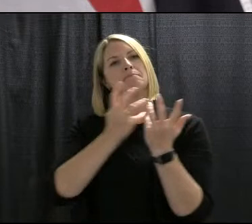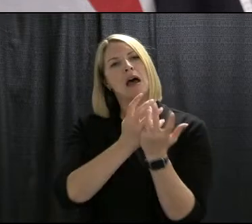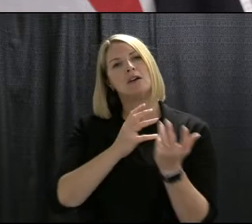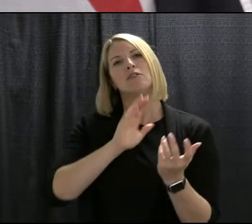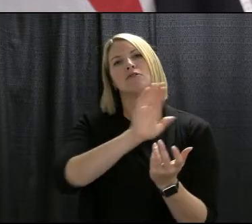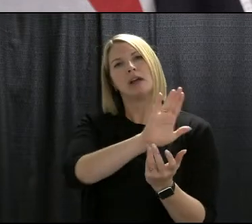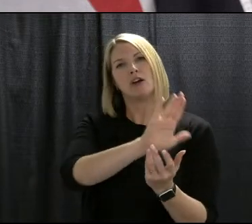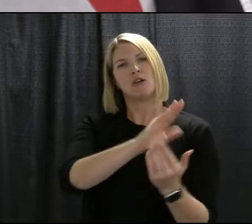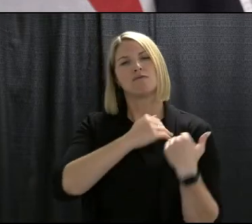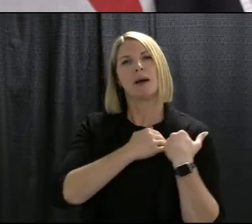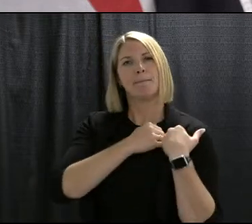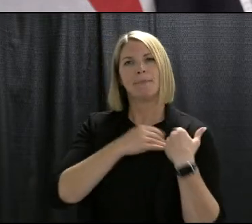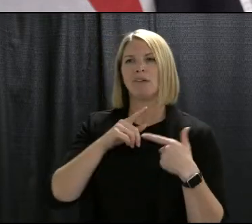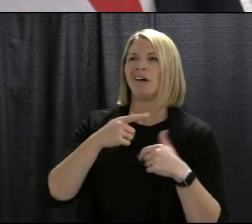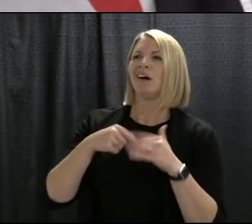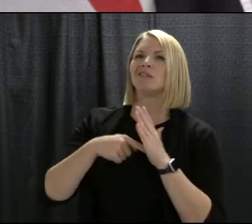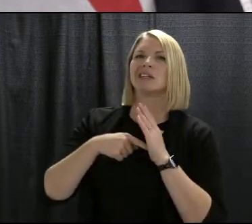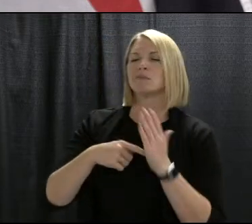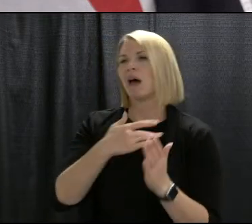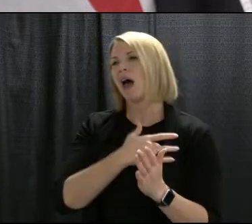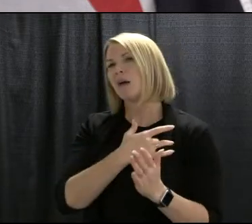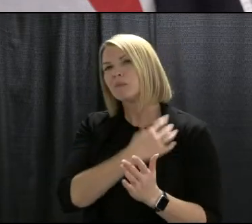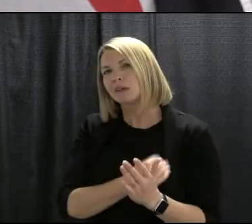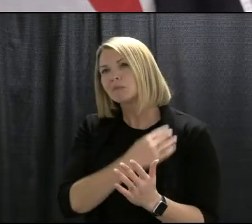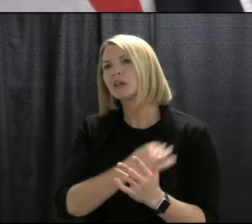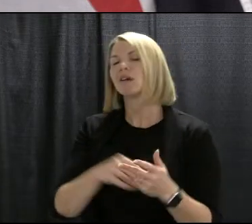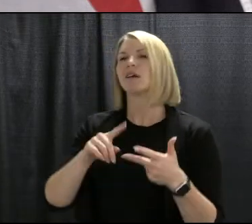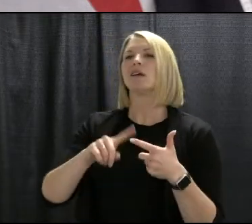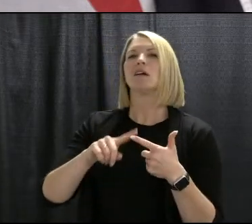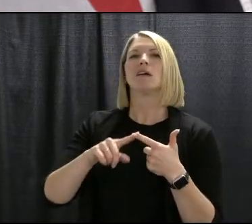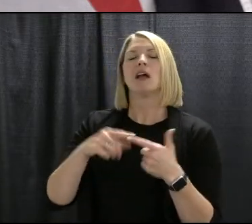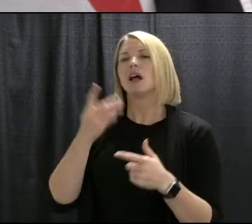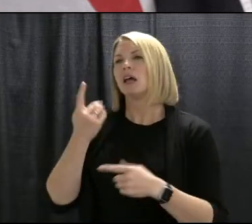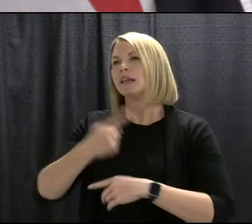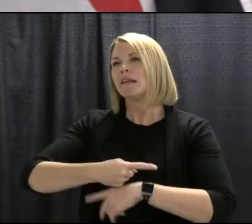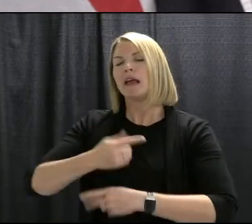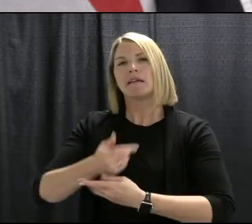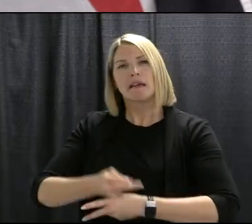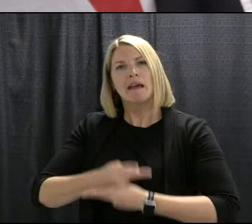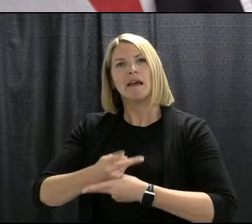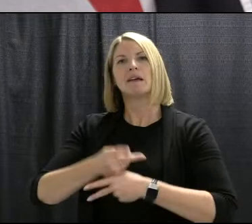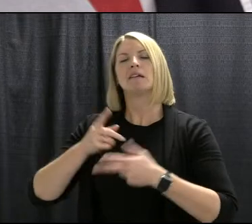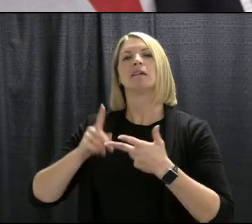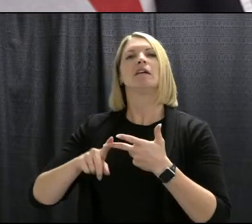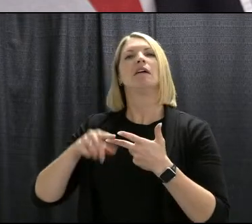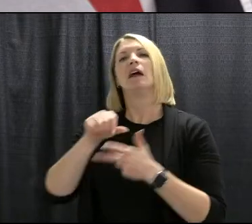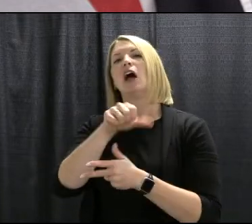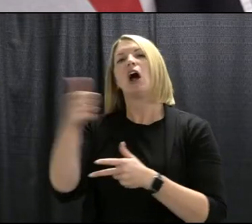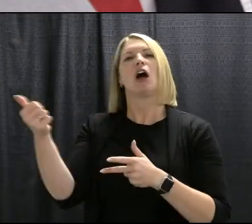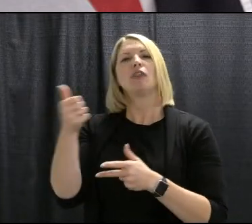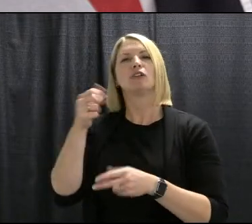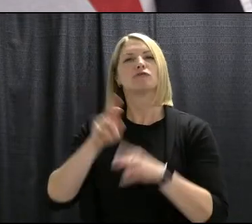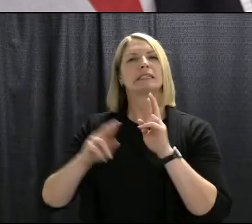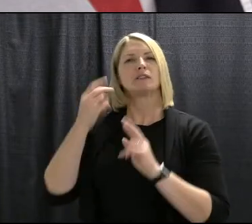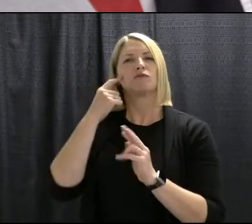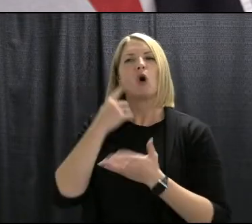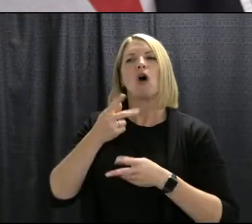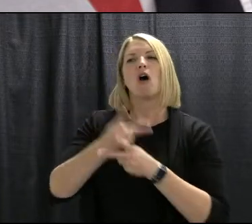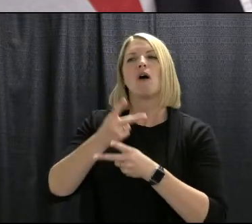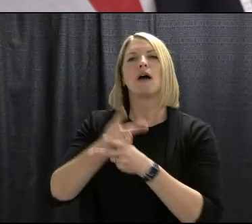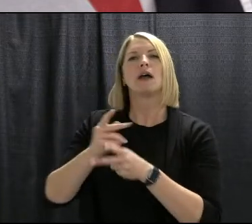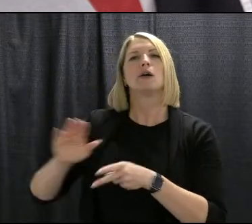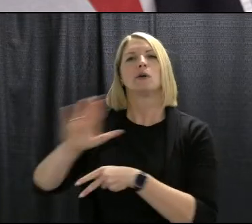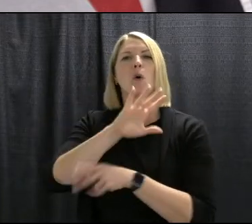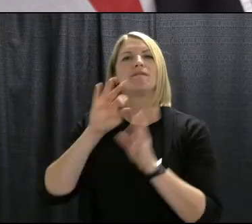just a few. I want to thank personally our Premier, Ministers Parsons, Ministers